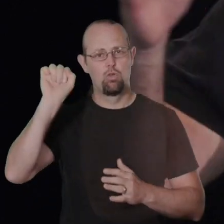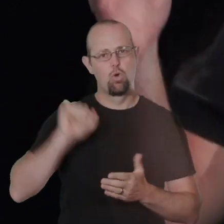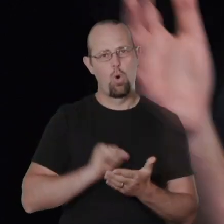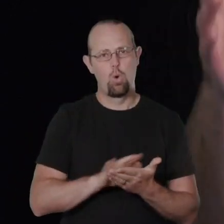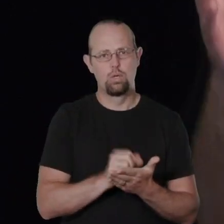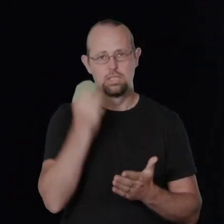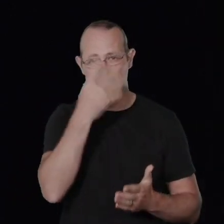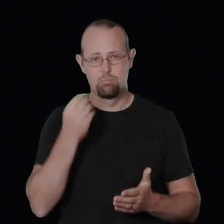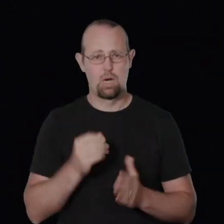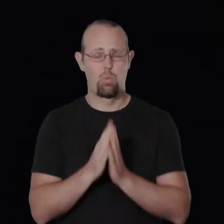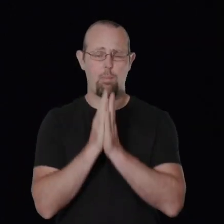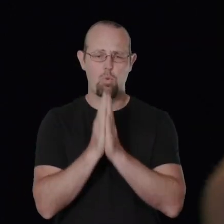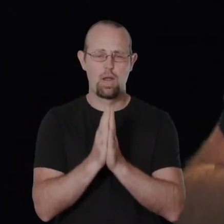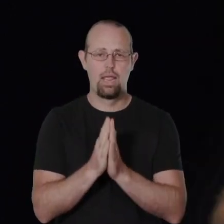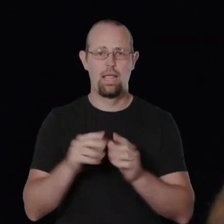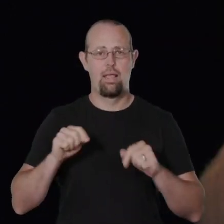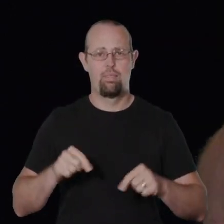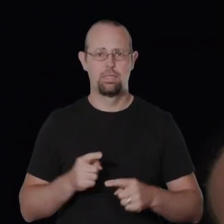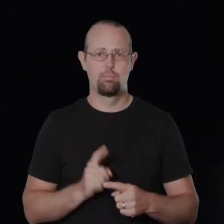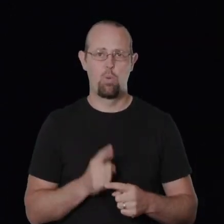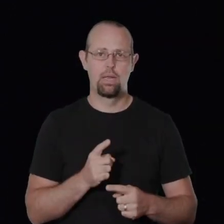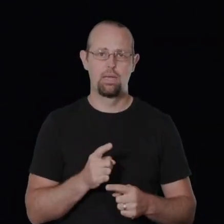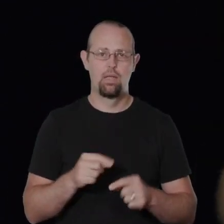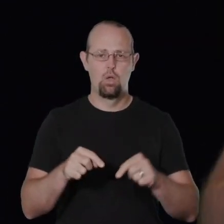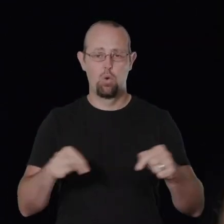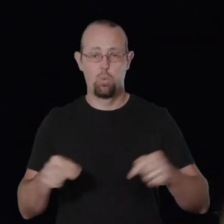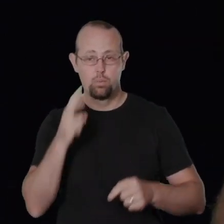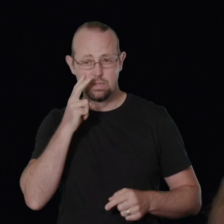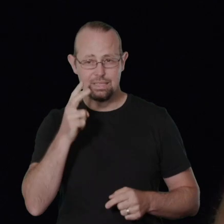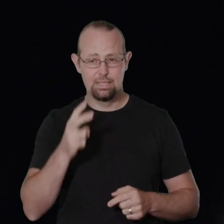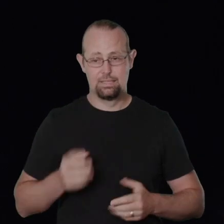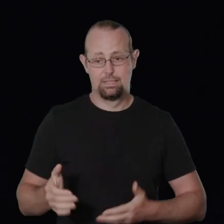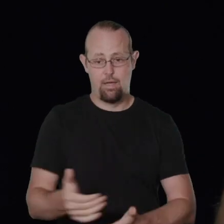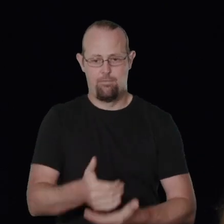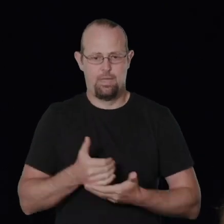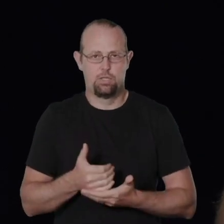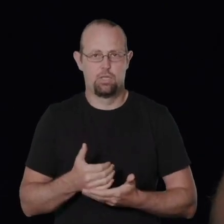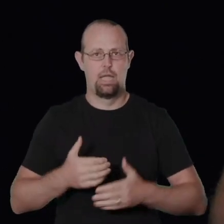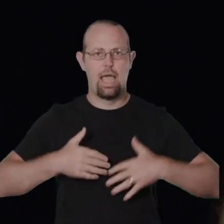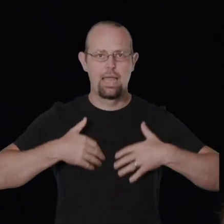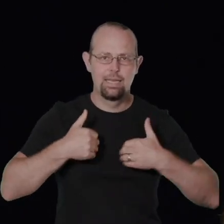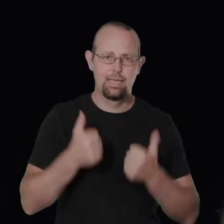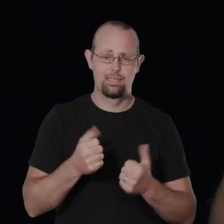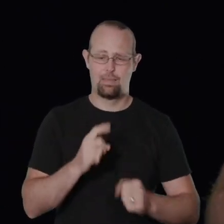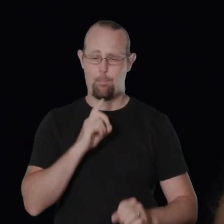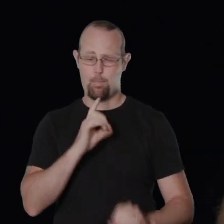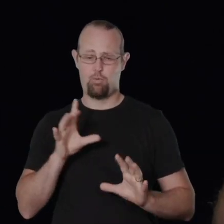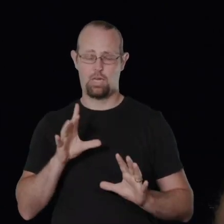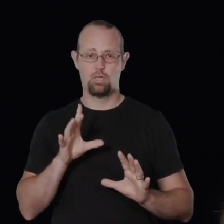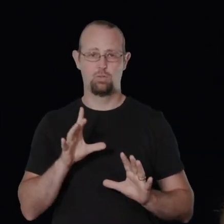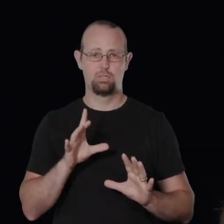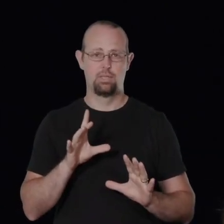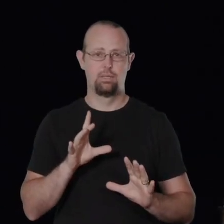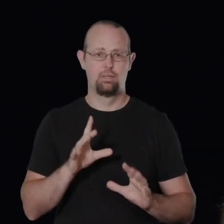this gathered church moment together, we might say salvation and healings and miracles and signs